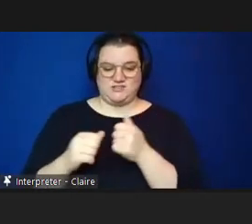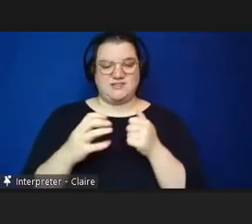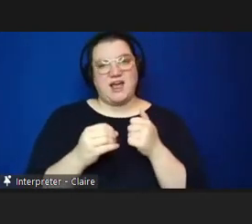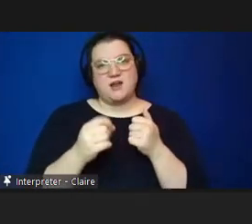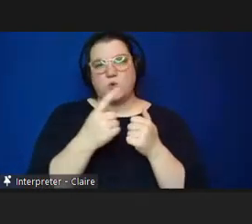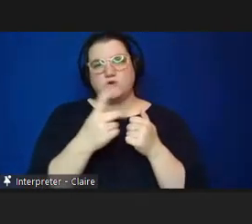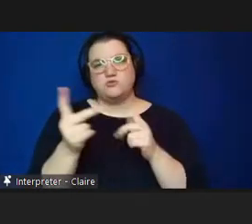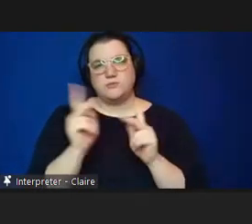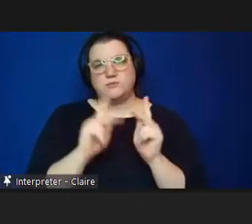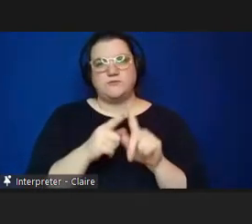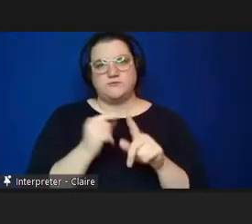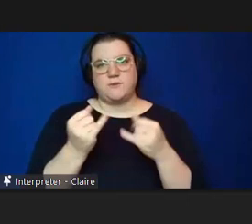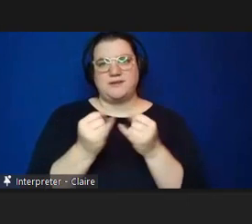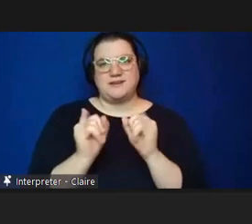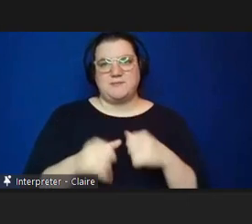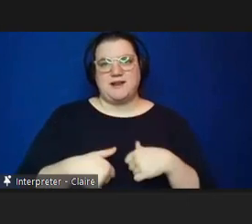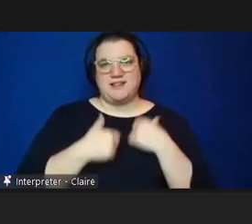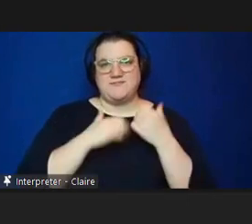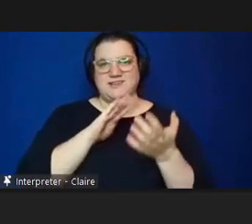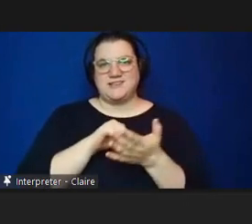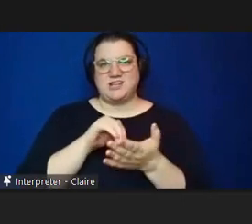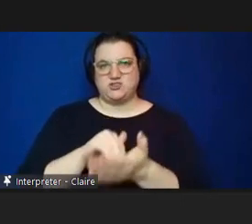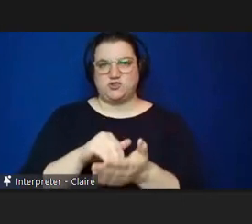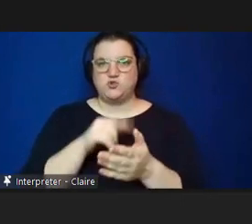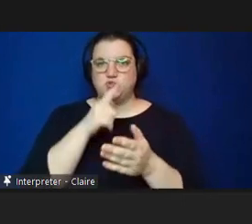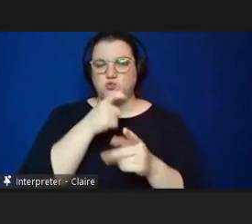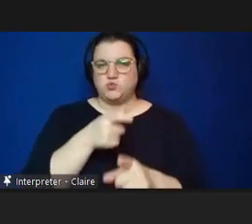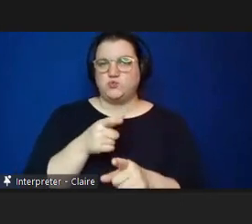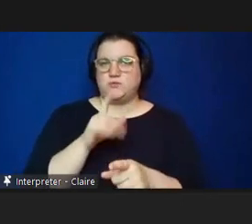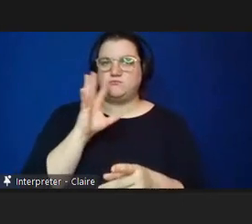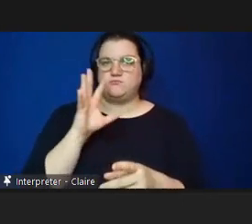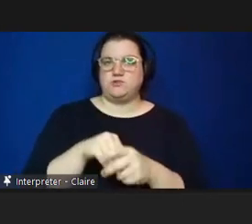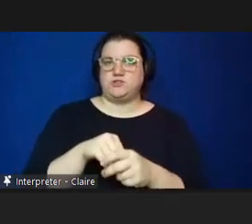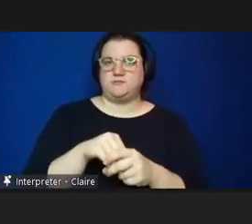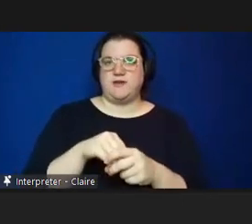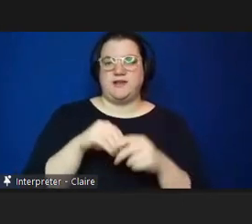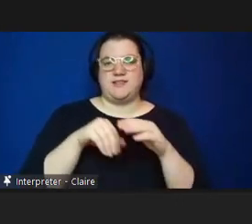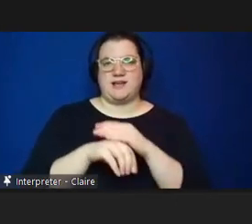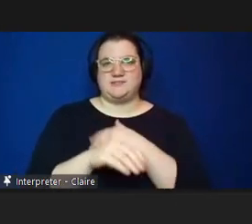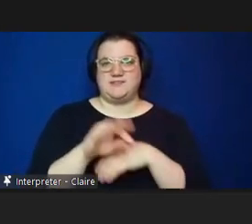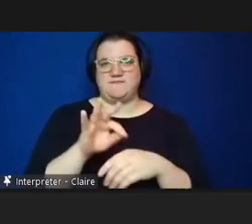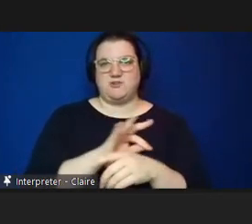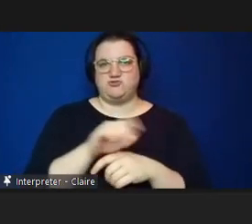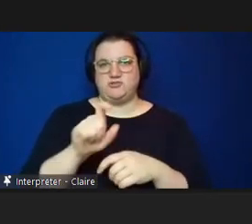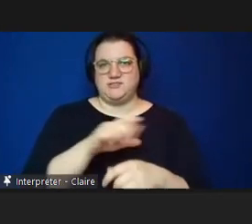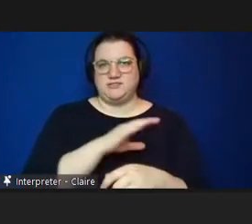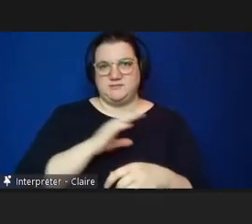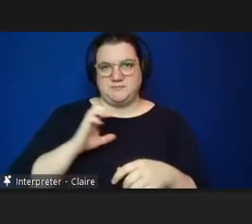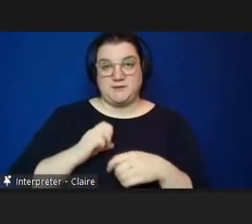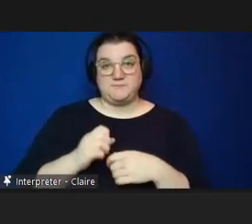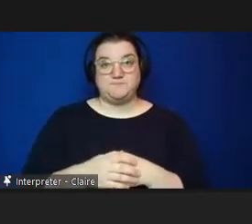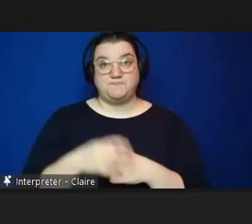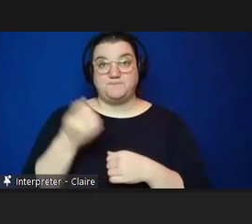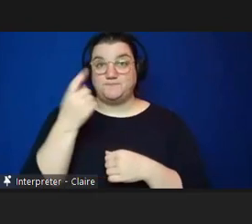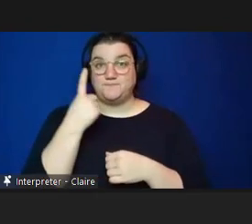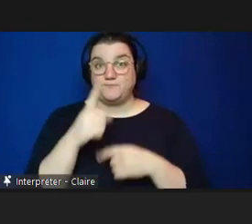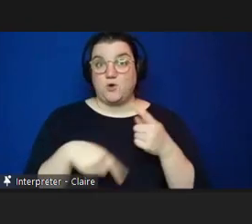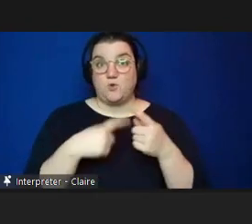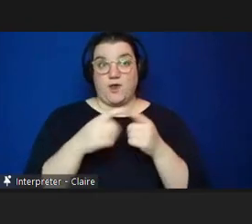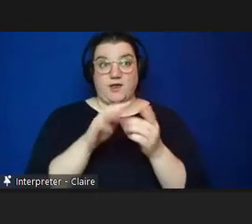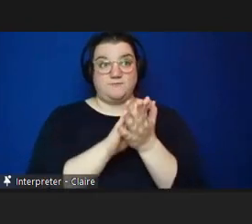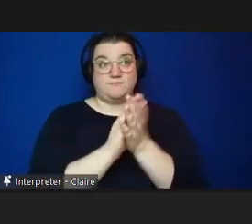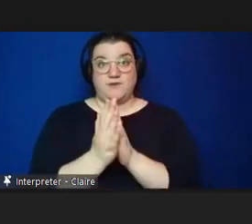living centers that would participate in the Access and Functional Needs Committee. However, when we went